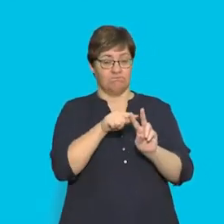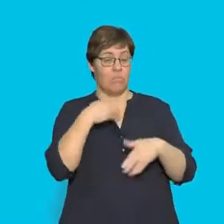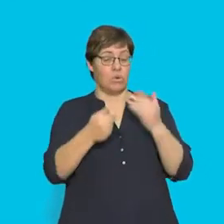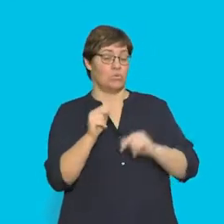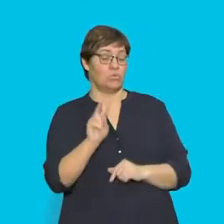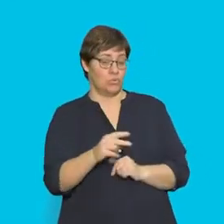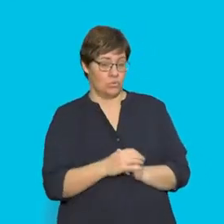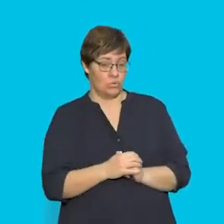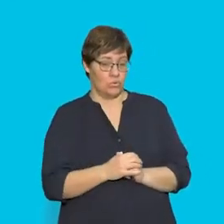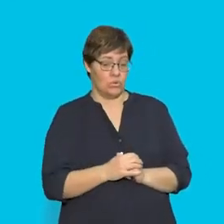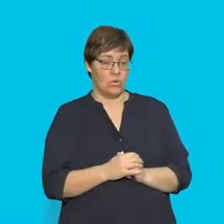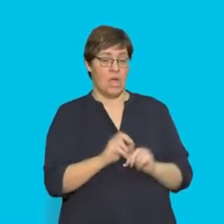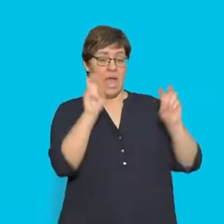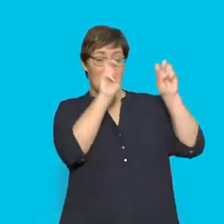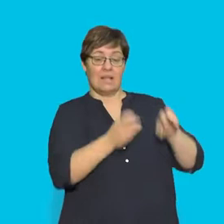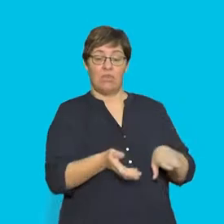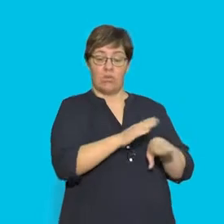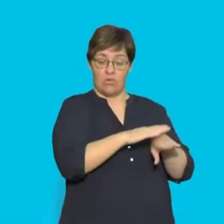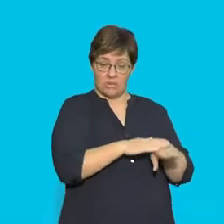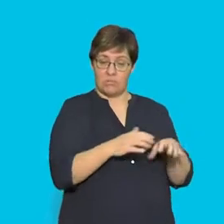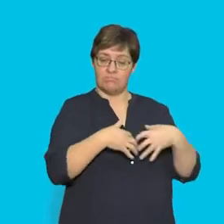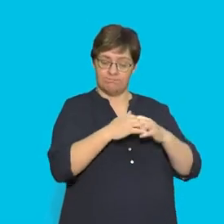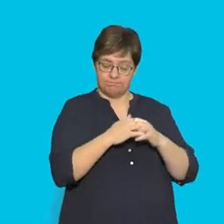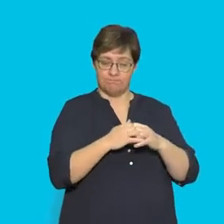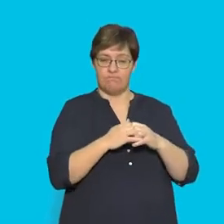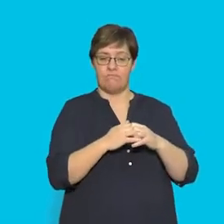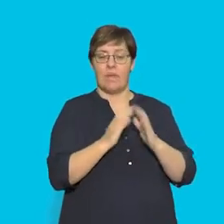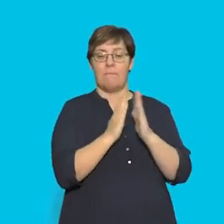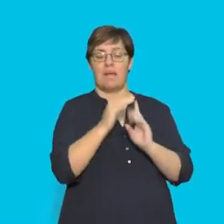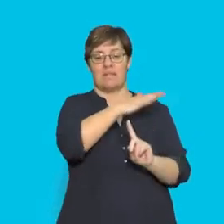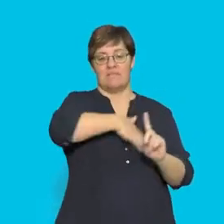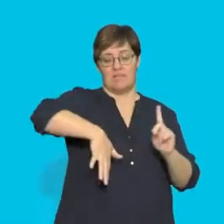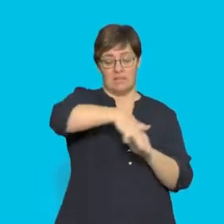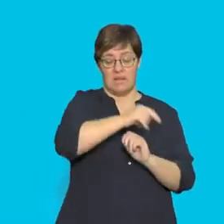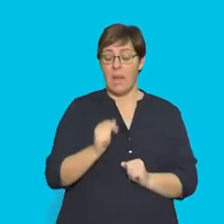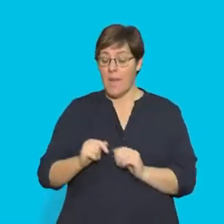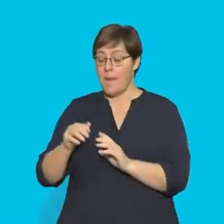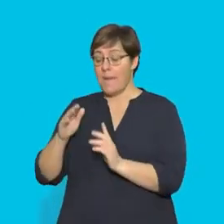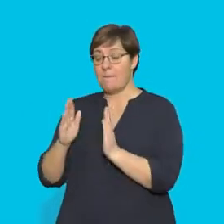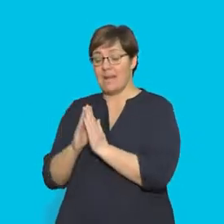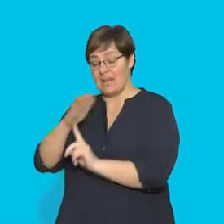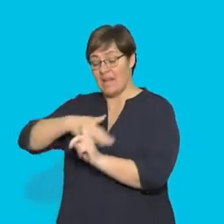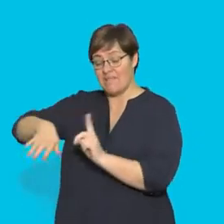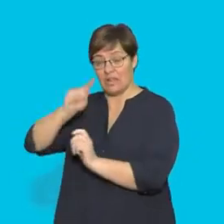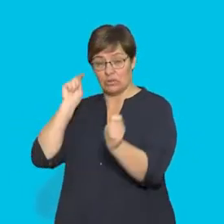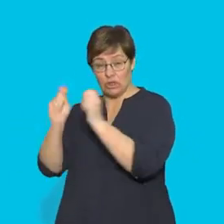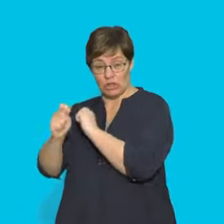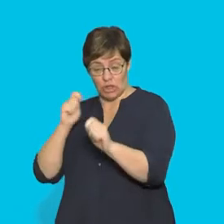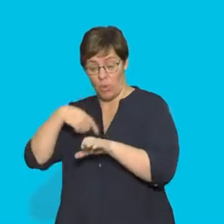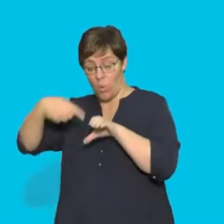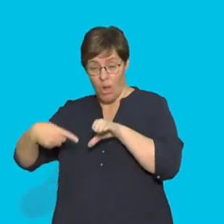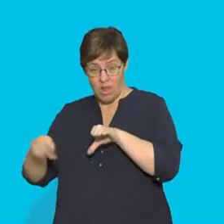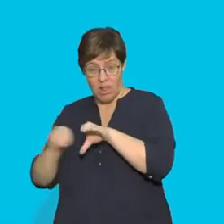processes. Electric current produces magnetic field. A change in magnetic field when it's linked to a